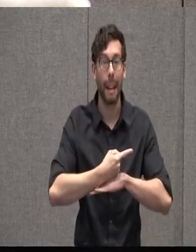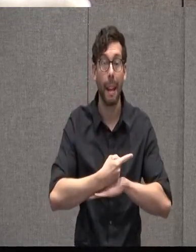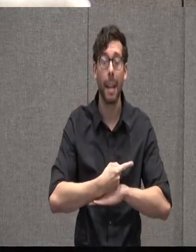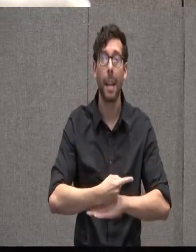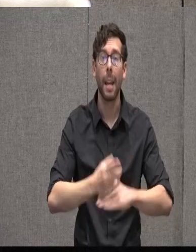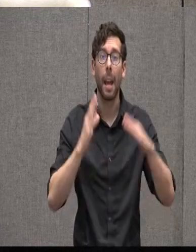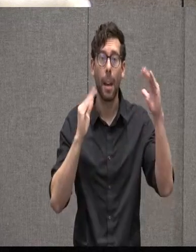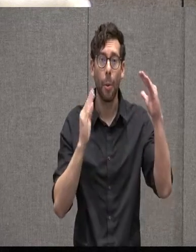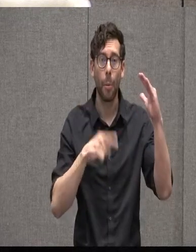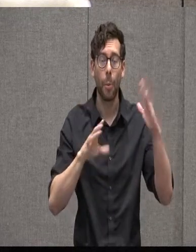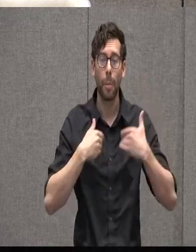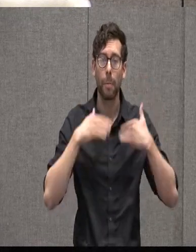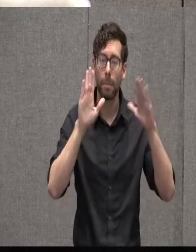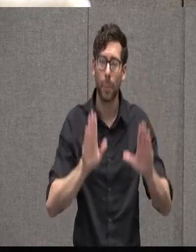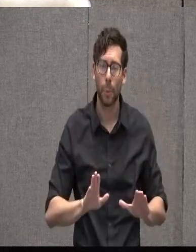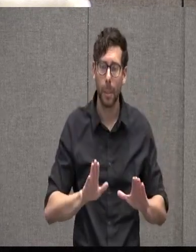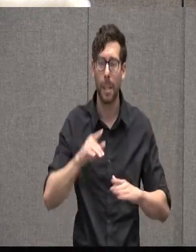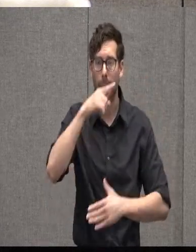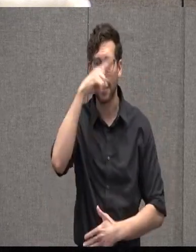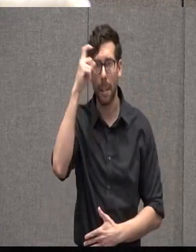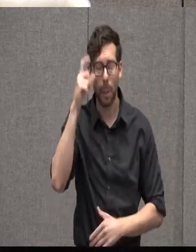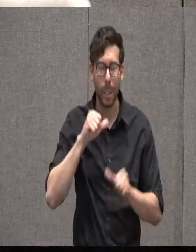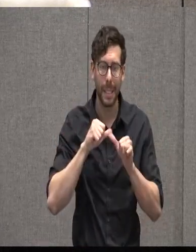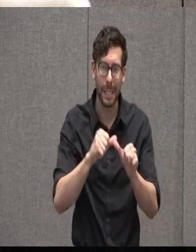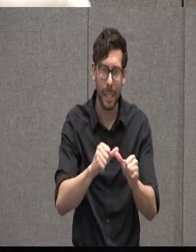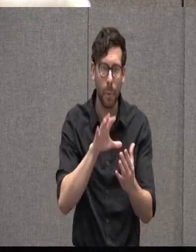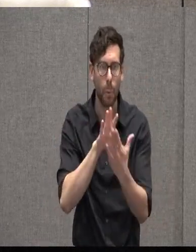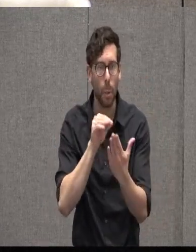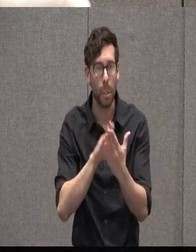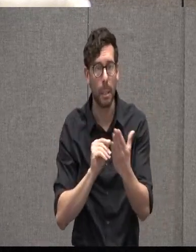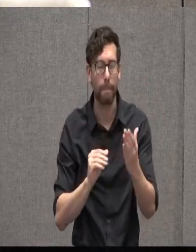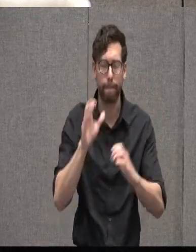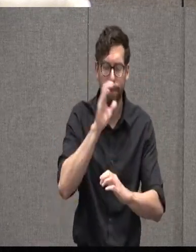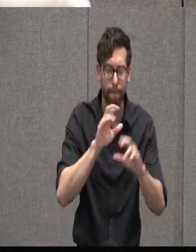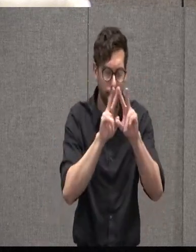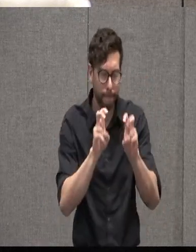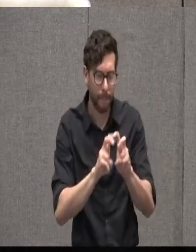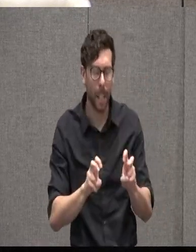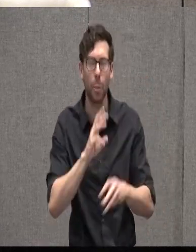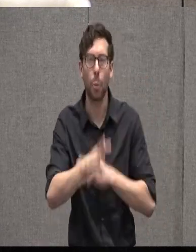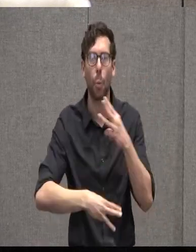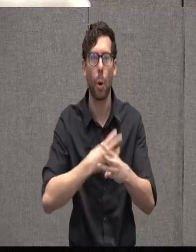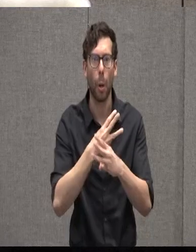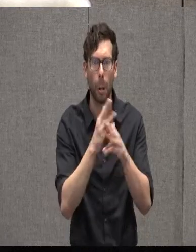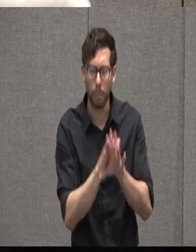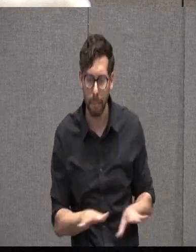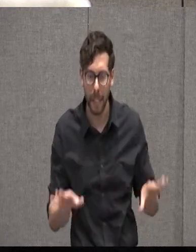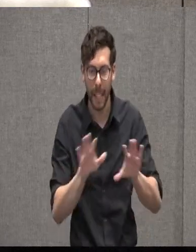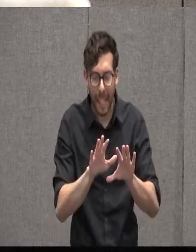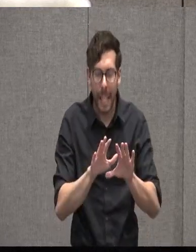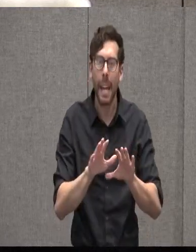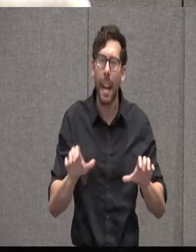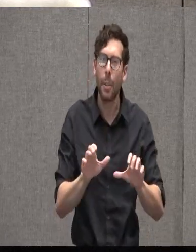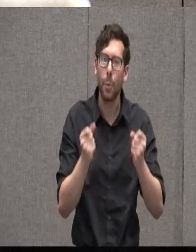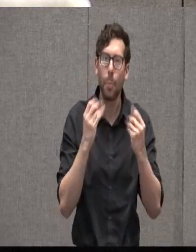in, ask lots of questions. What's a question for you that came up that starts with how?